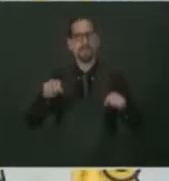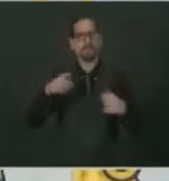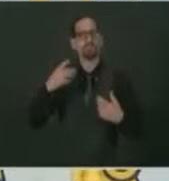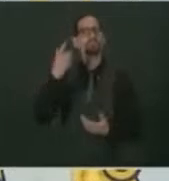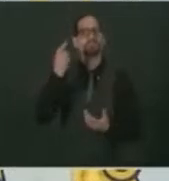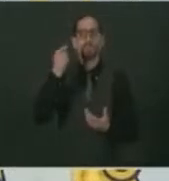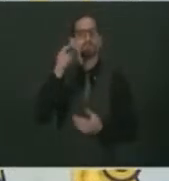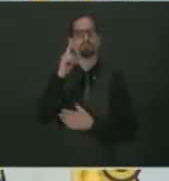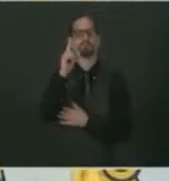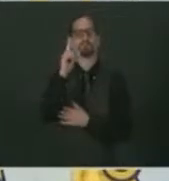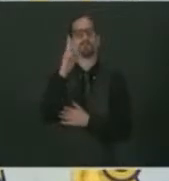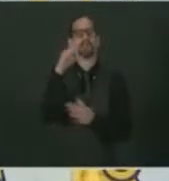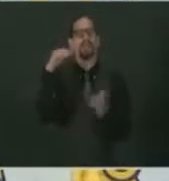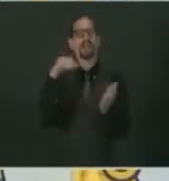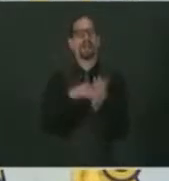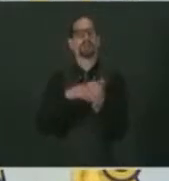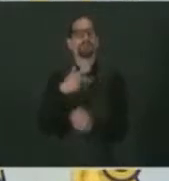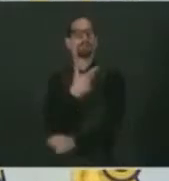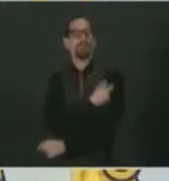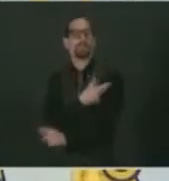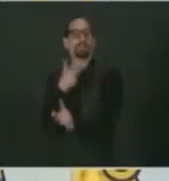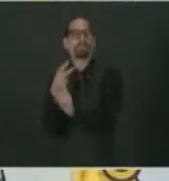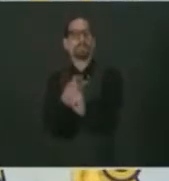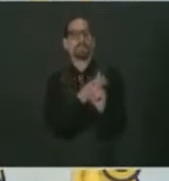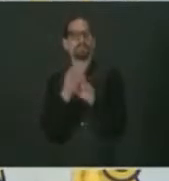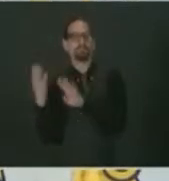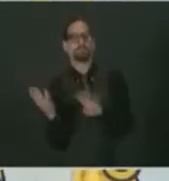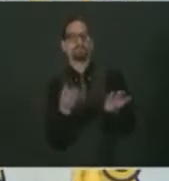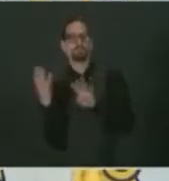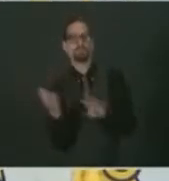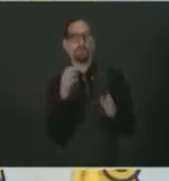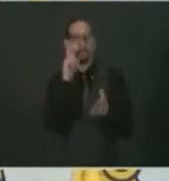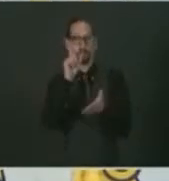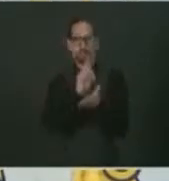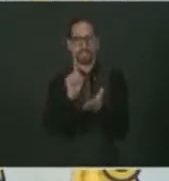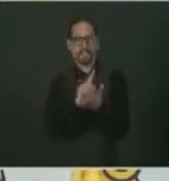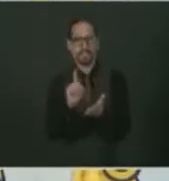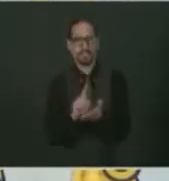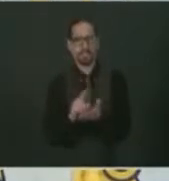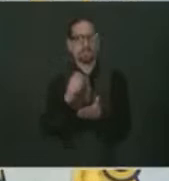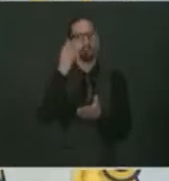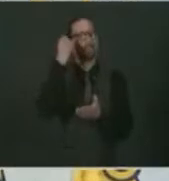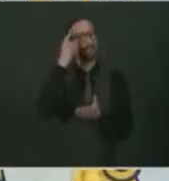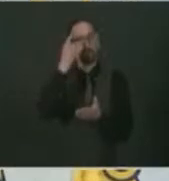next week we have the capacity to do 160,000 doses per week.